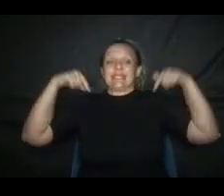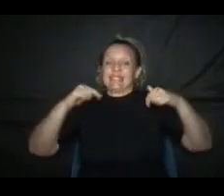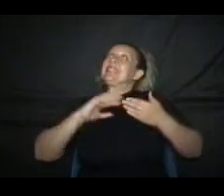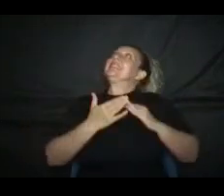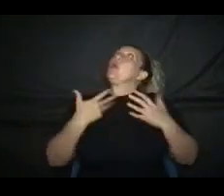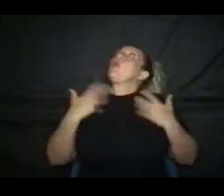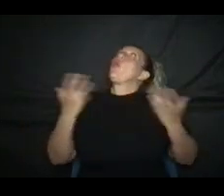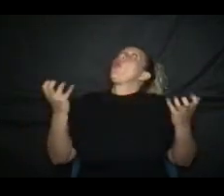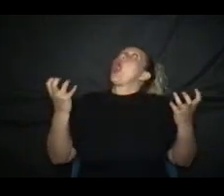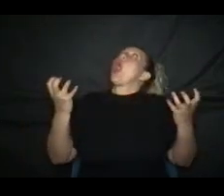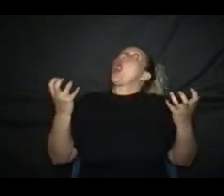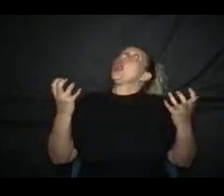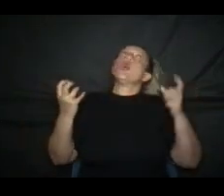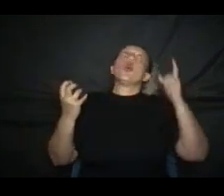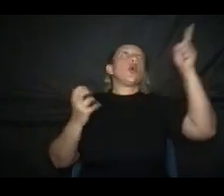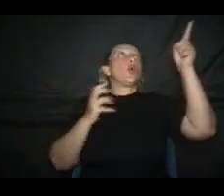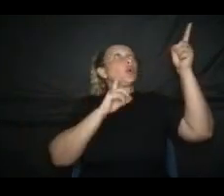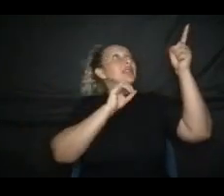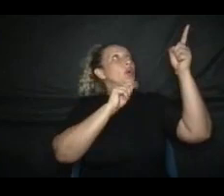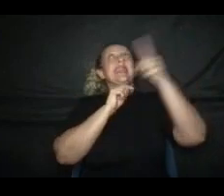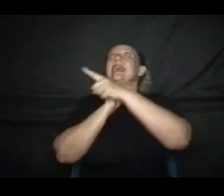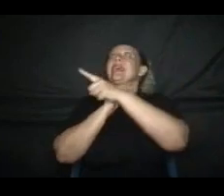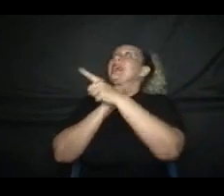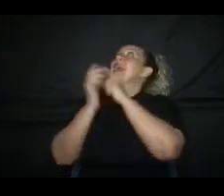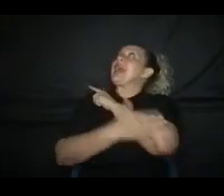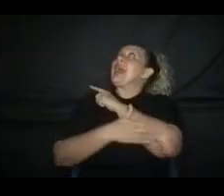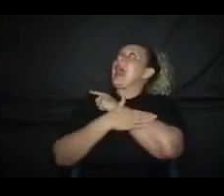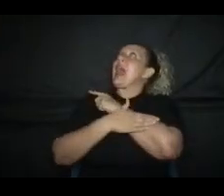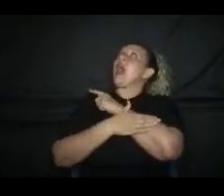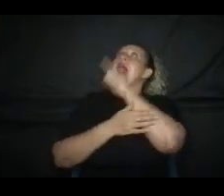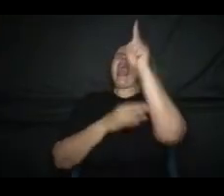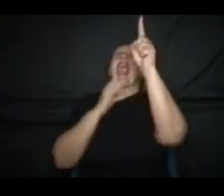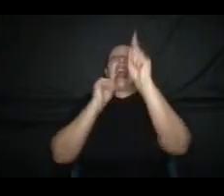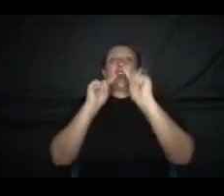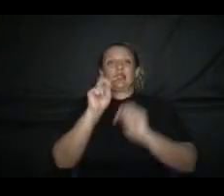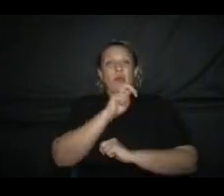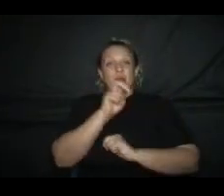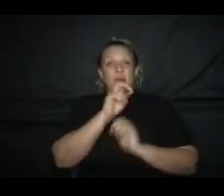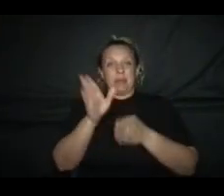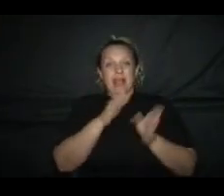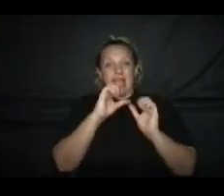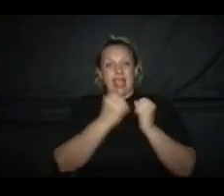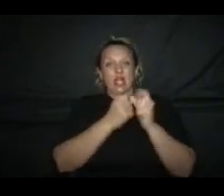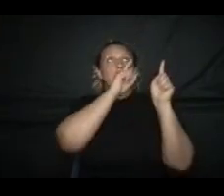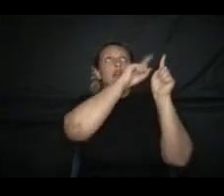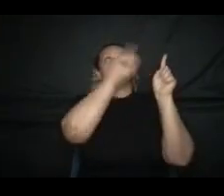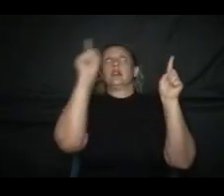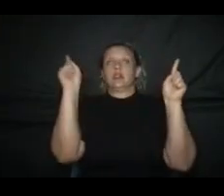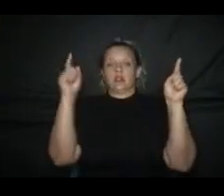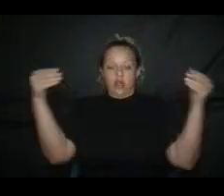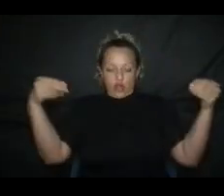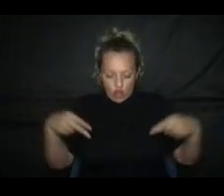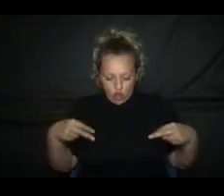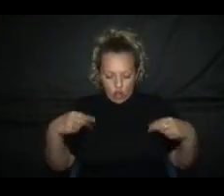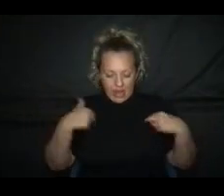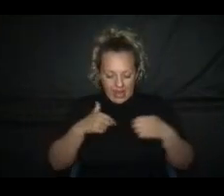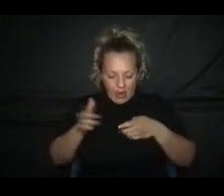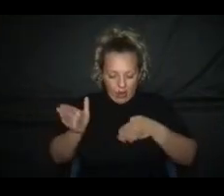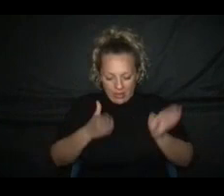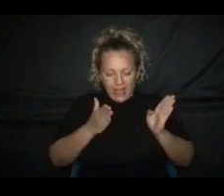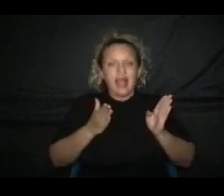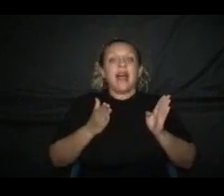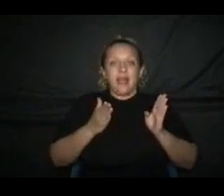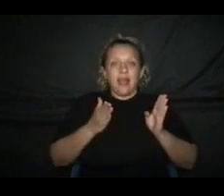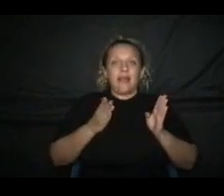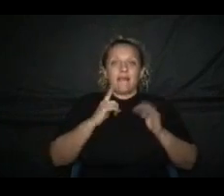both DOT and the county and the Transportation Planning Agency, they would all be looking at the city's comprehensive plan when they look at future